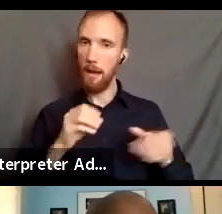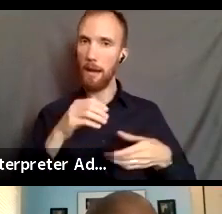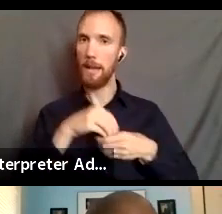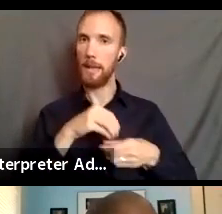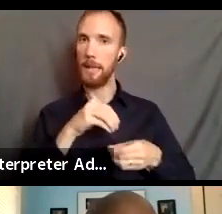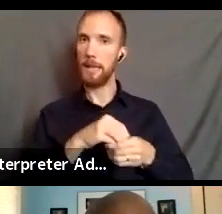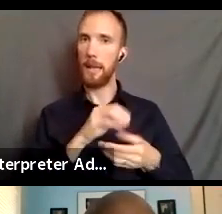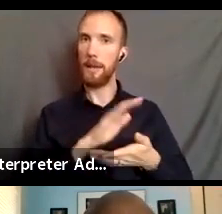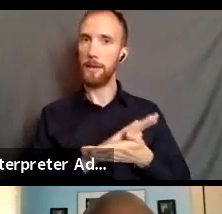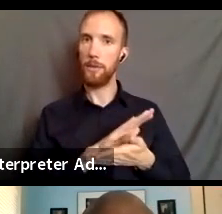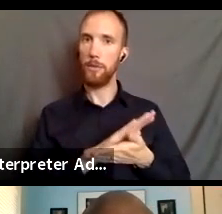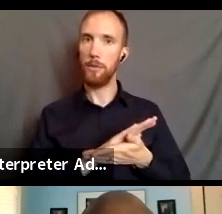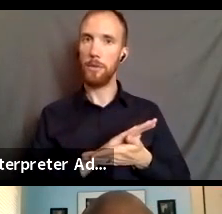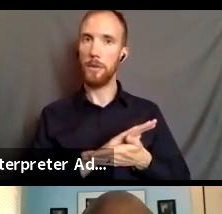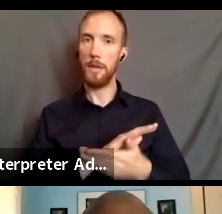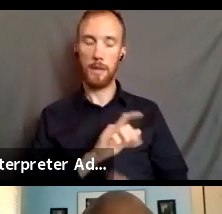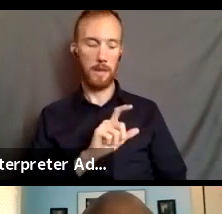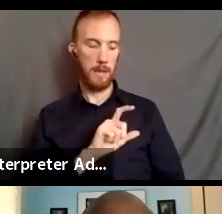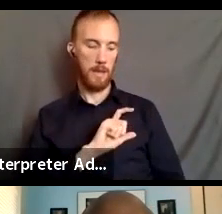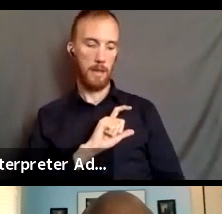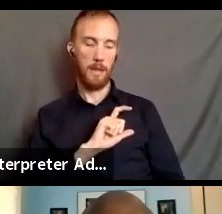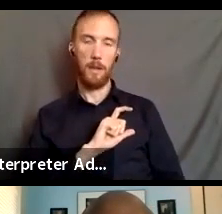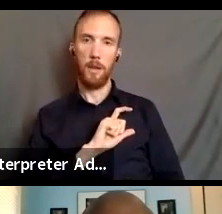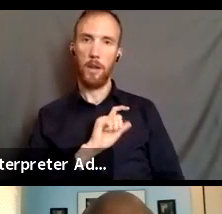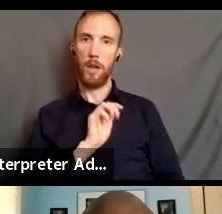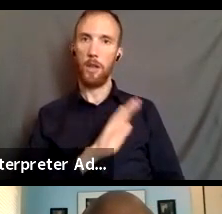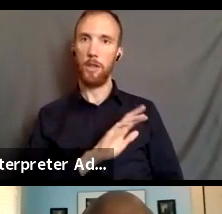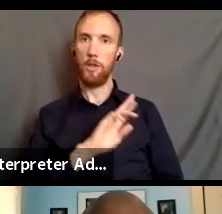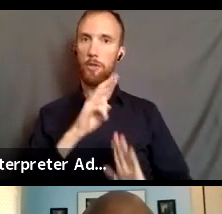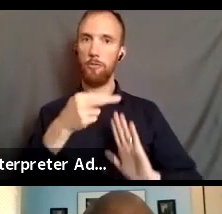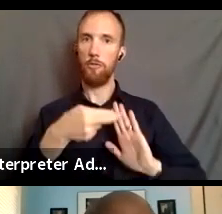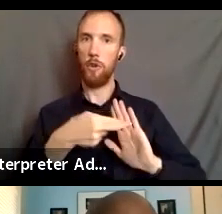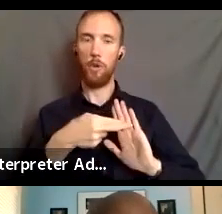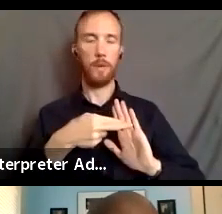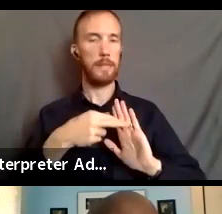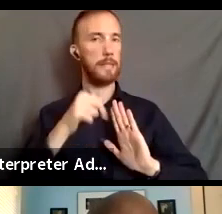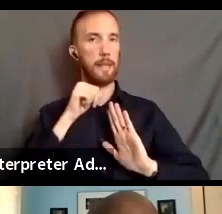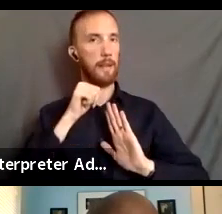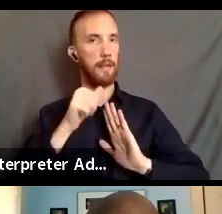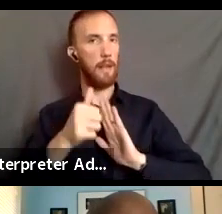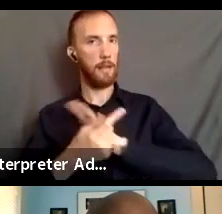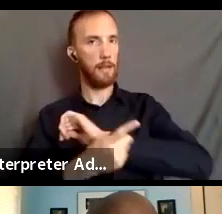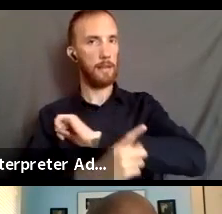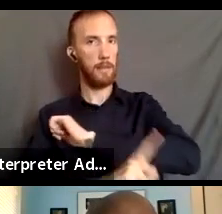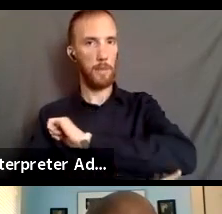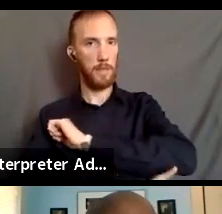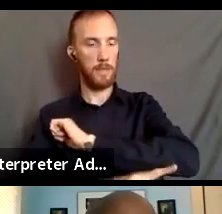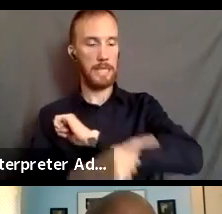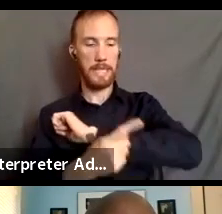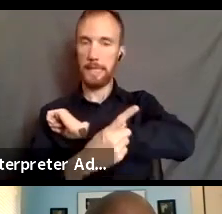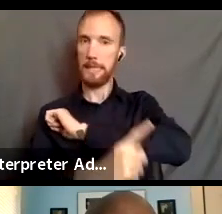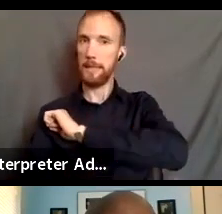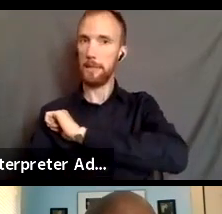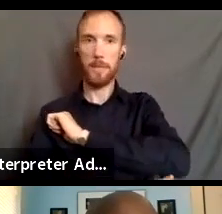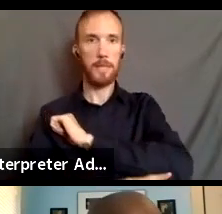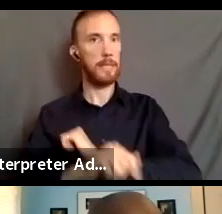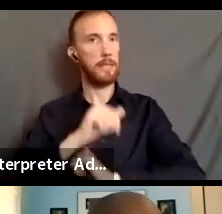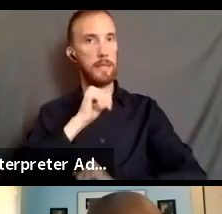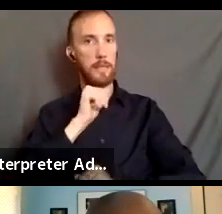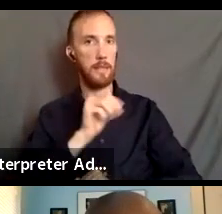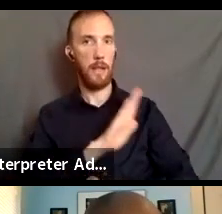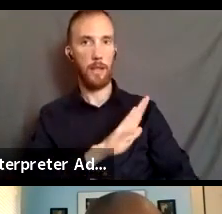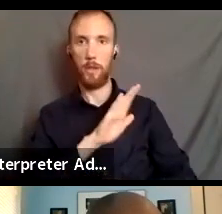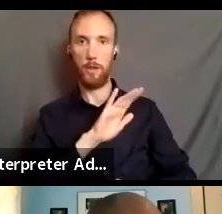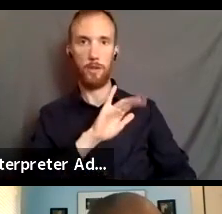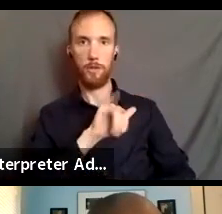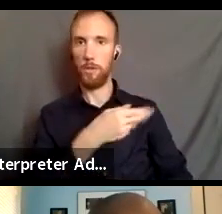their role is not one of this of discipline they are not disciplinary that's not the job that's the responsibility